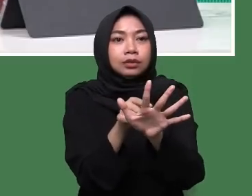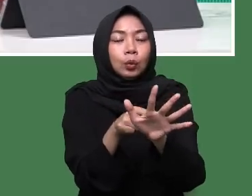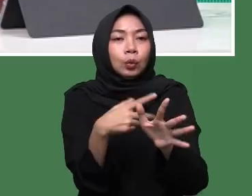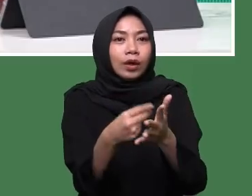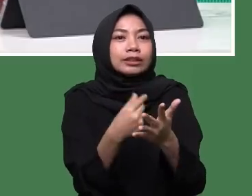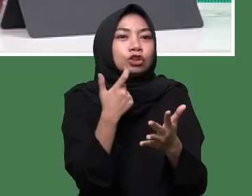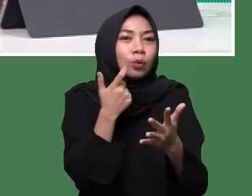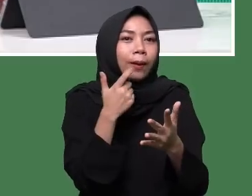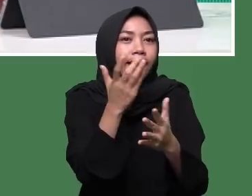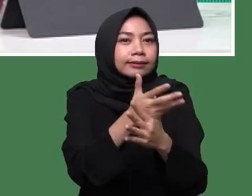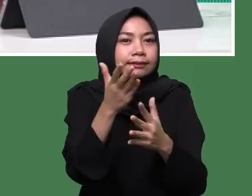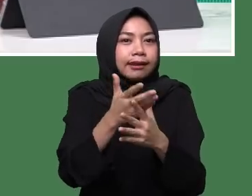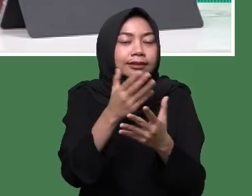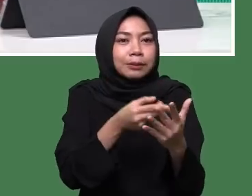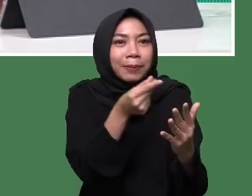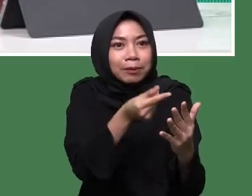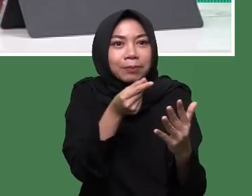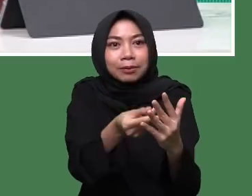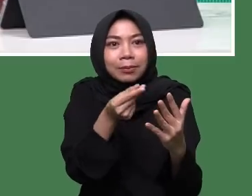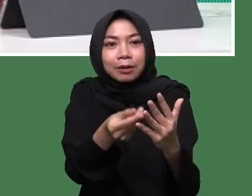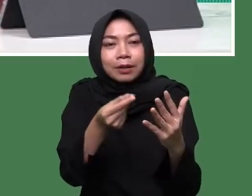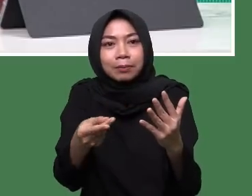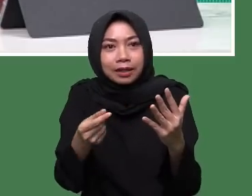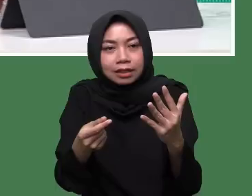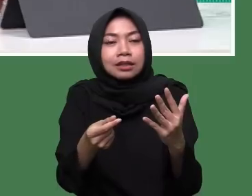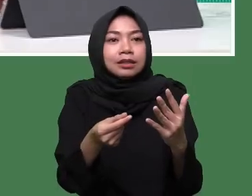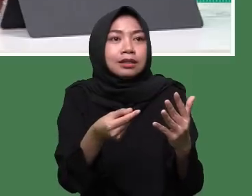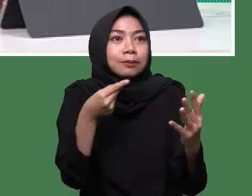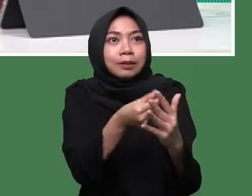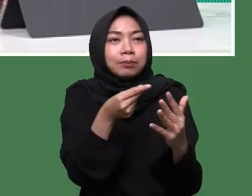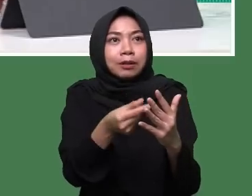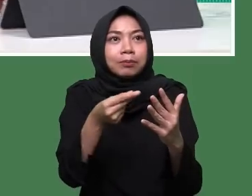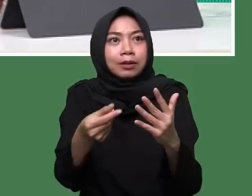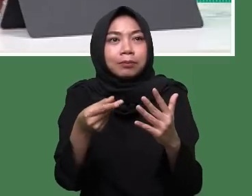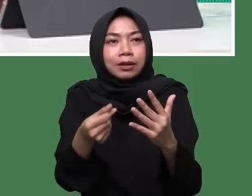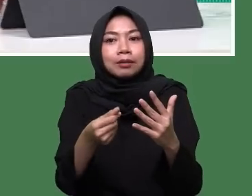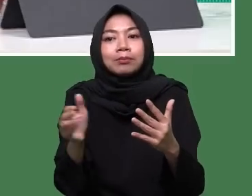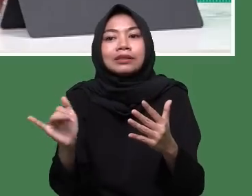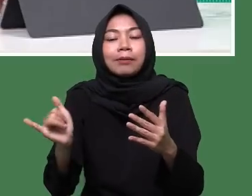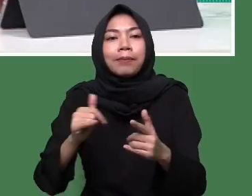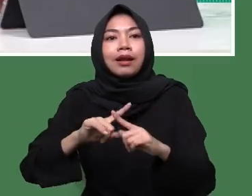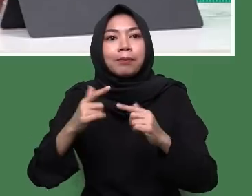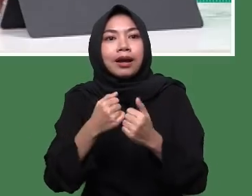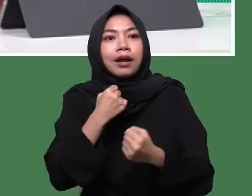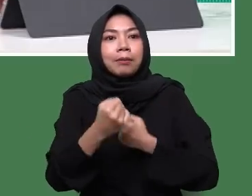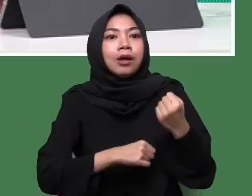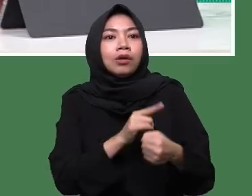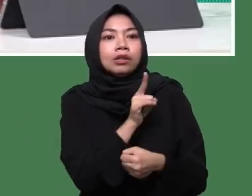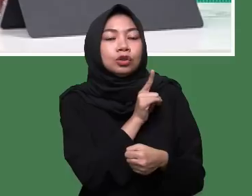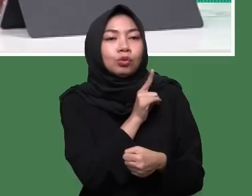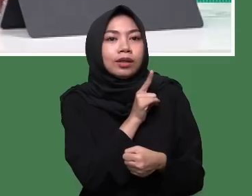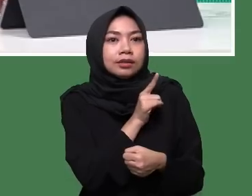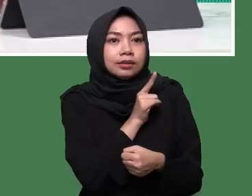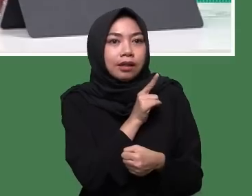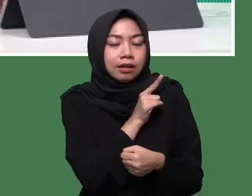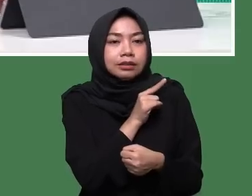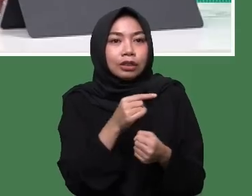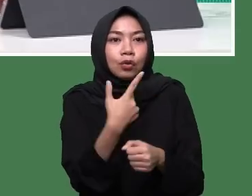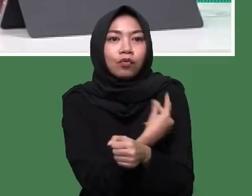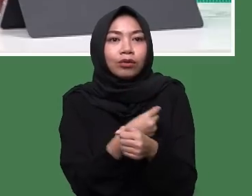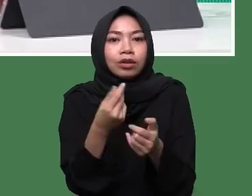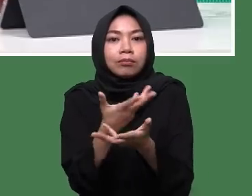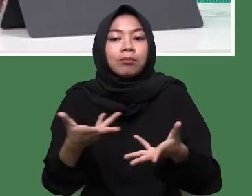try to procure those vaccines in the same time by the private sectors who want to protect their animals as